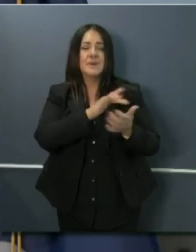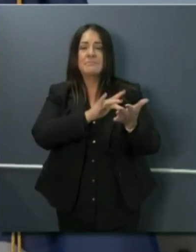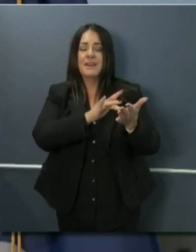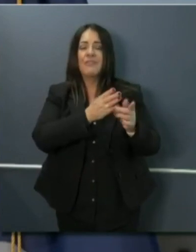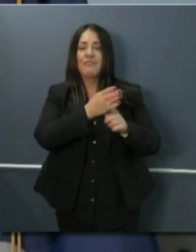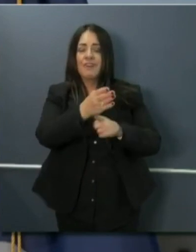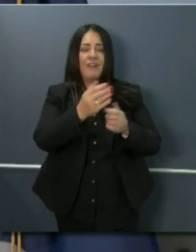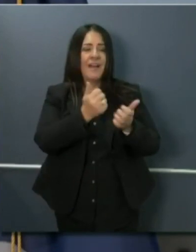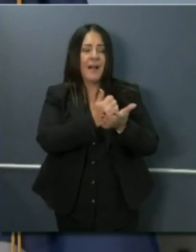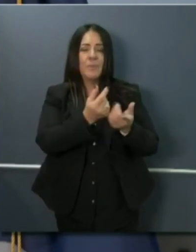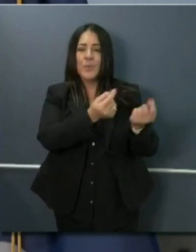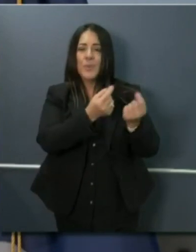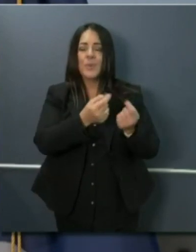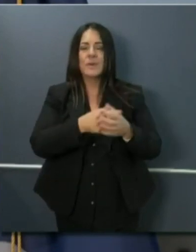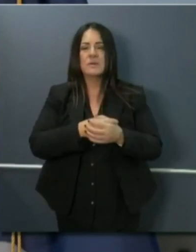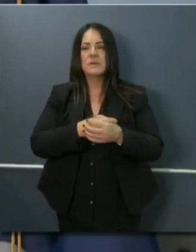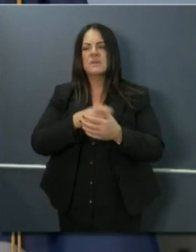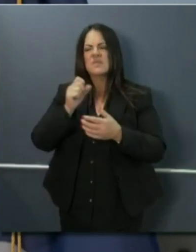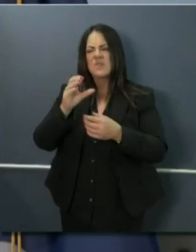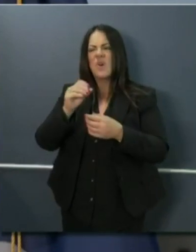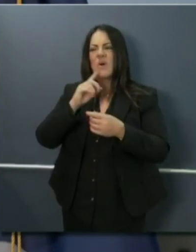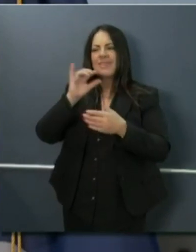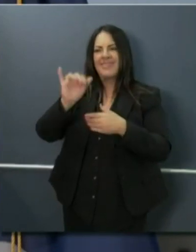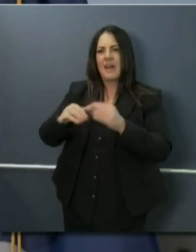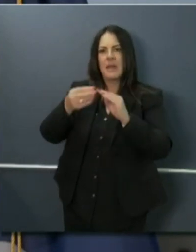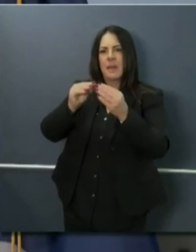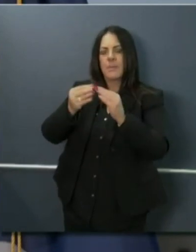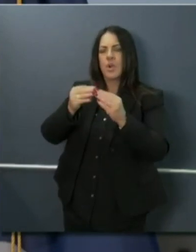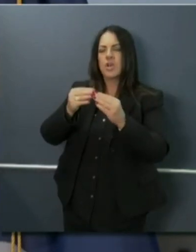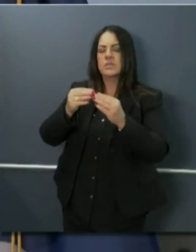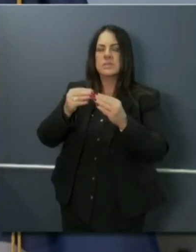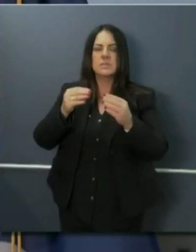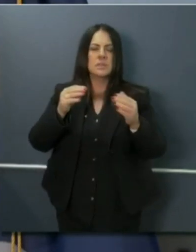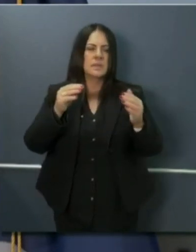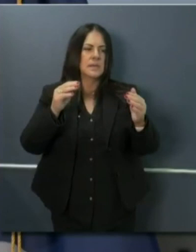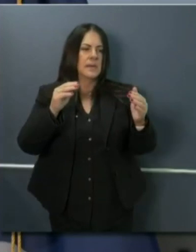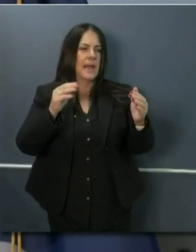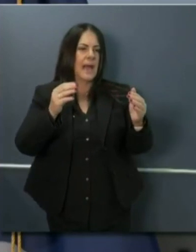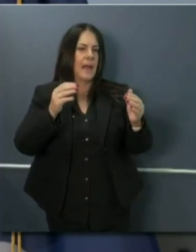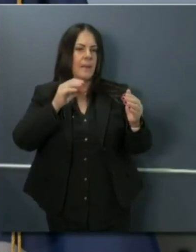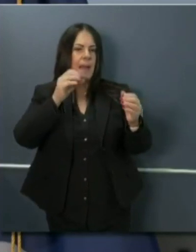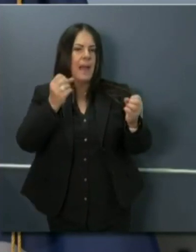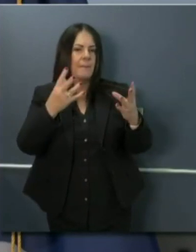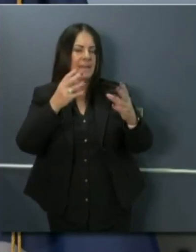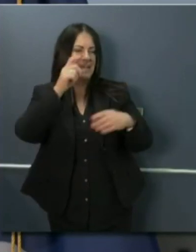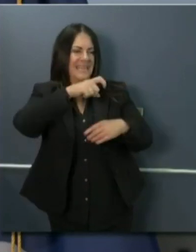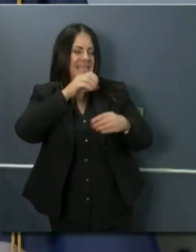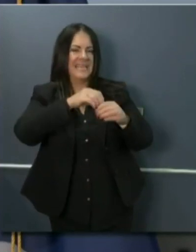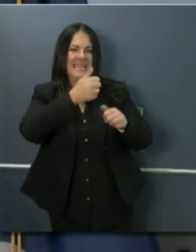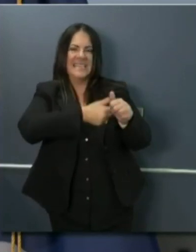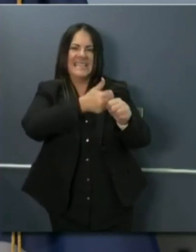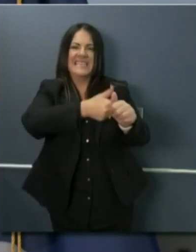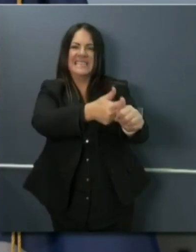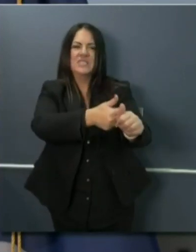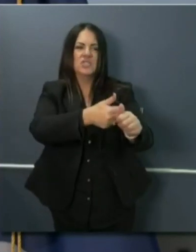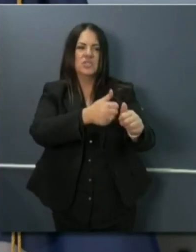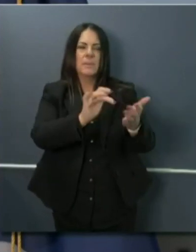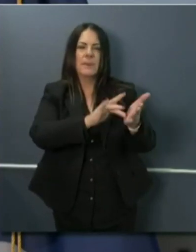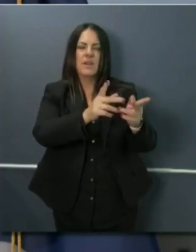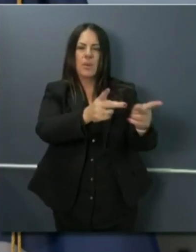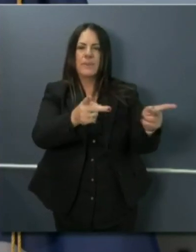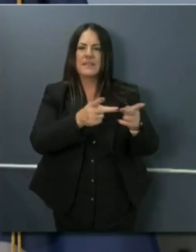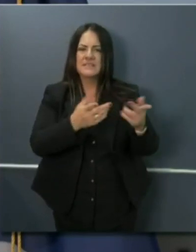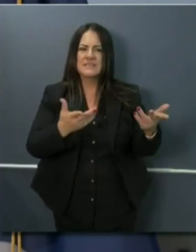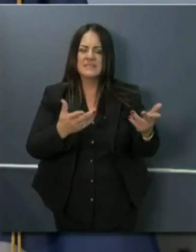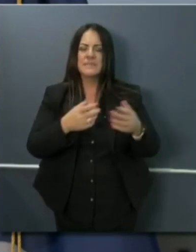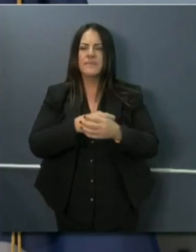the areas of staffing ratios as well as allowing individuals to come into the workforce that